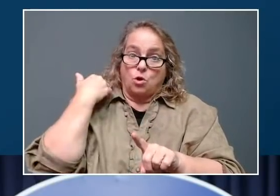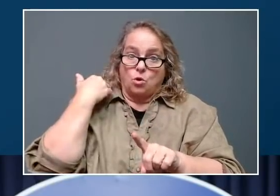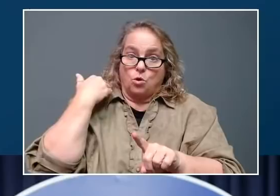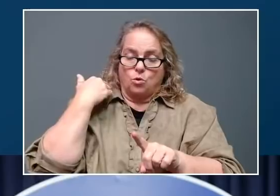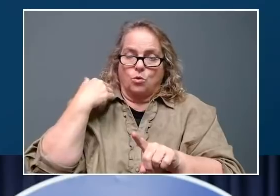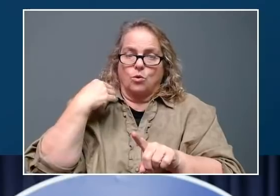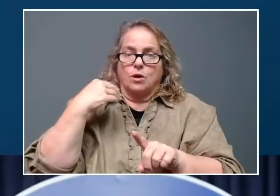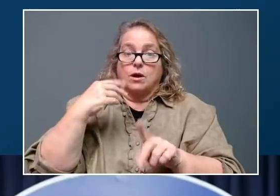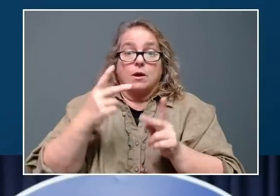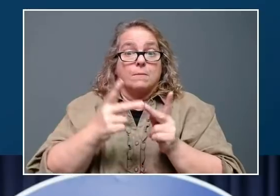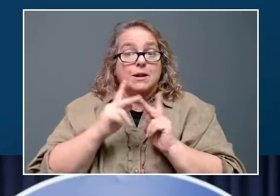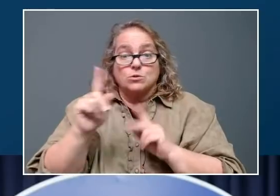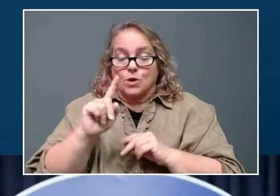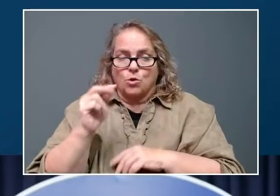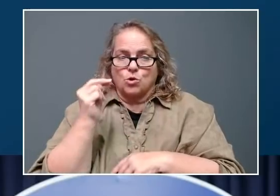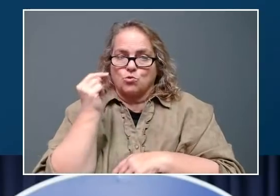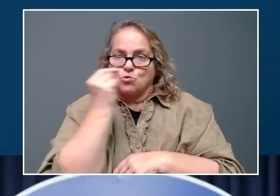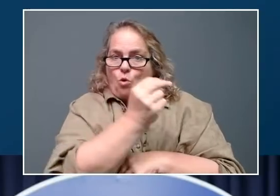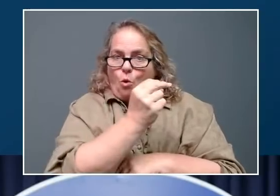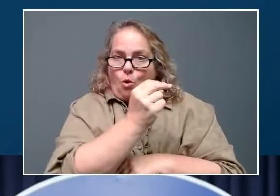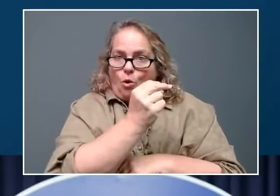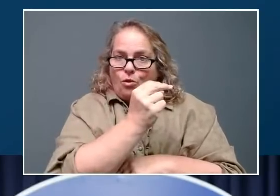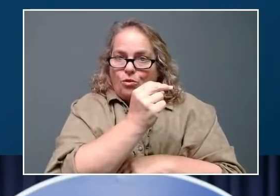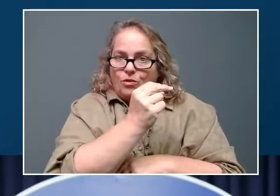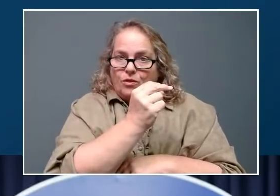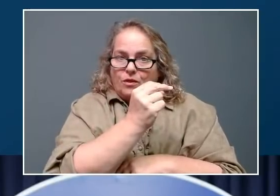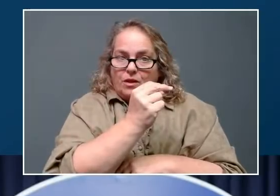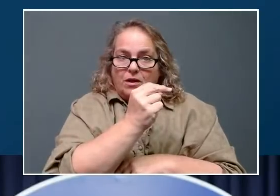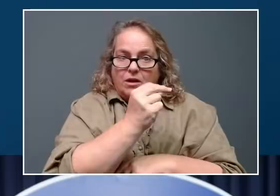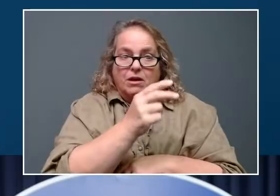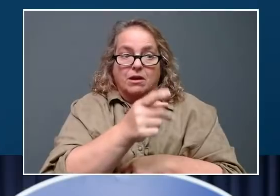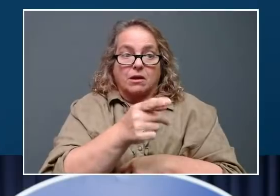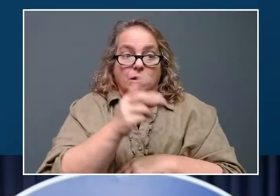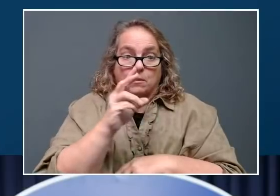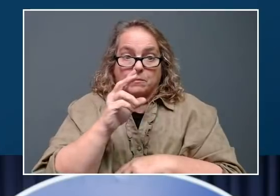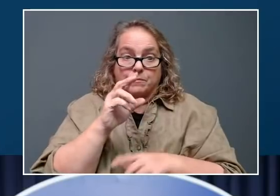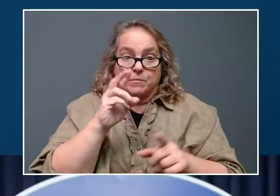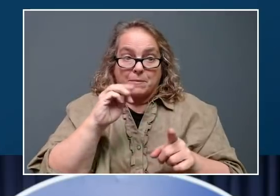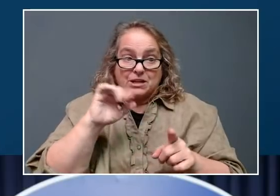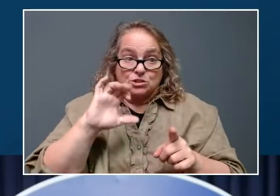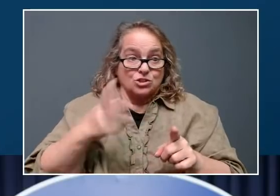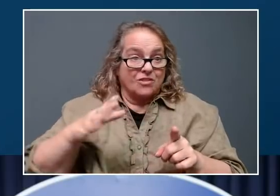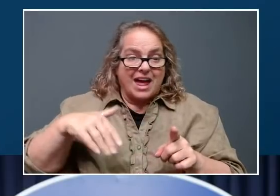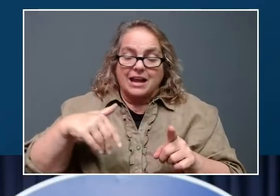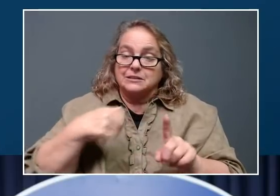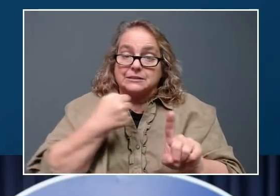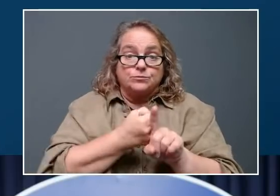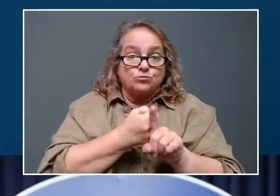north that hadn't gotten hit as hard, if you want to put up the next one, as